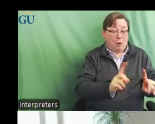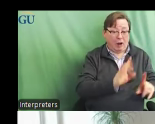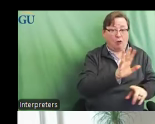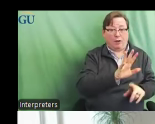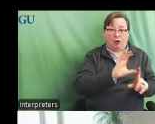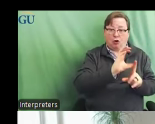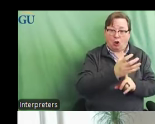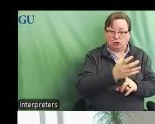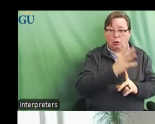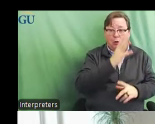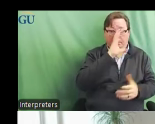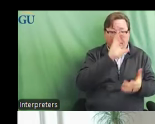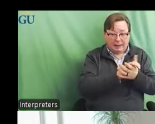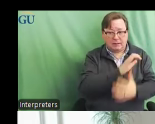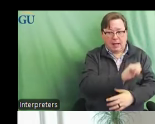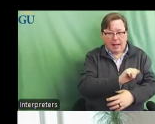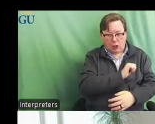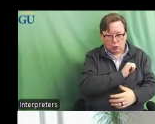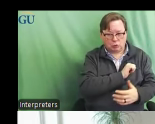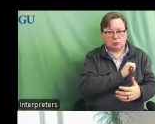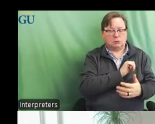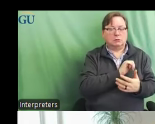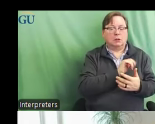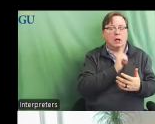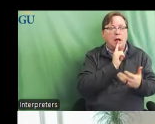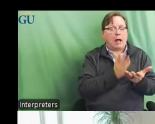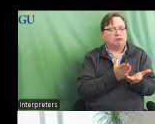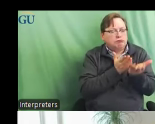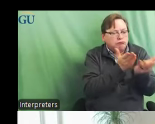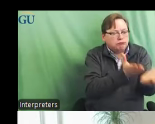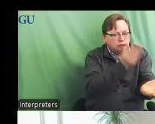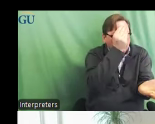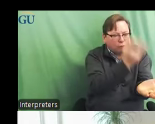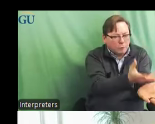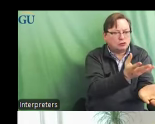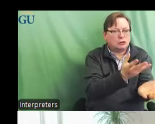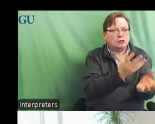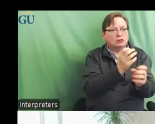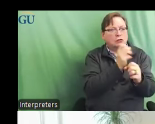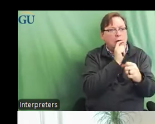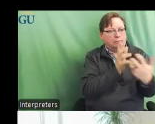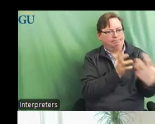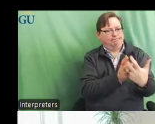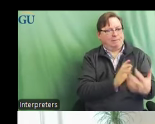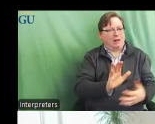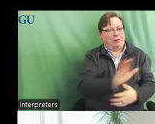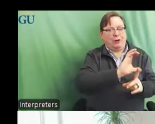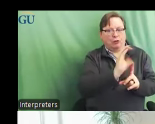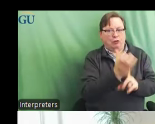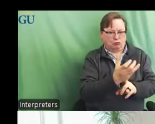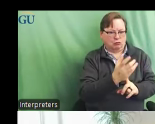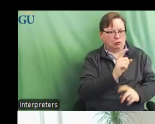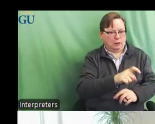and bringing the information in a way that is very clear and consistent with their cultural